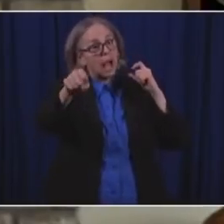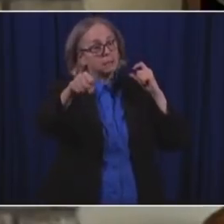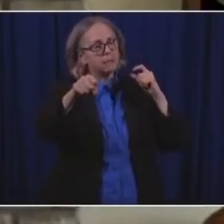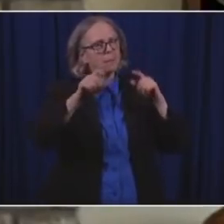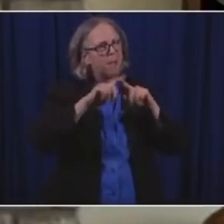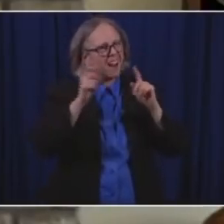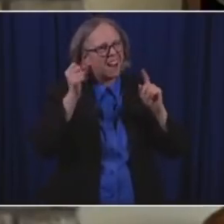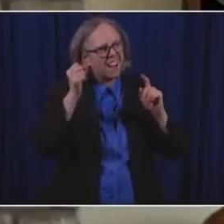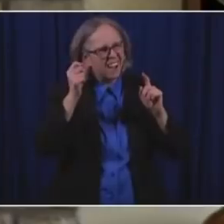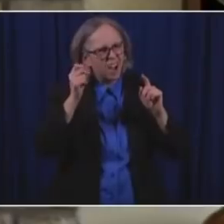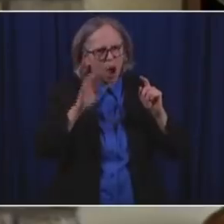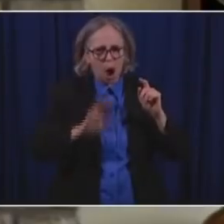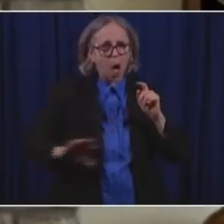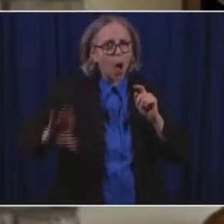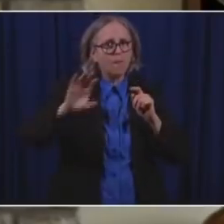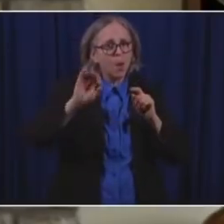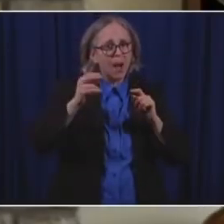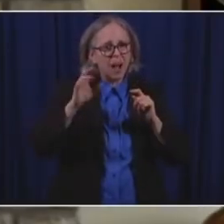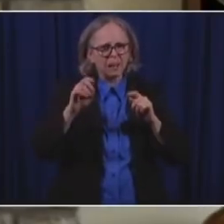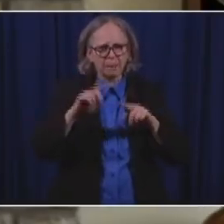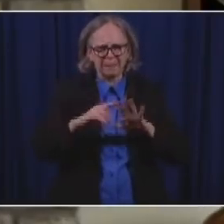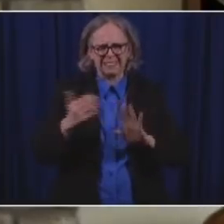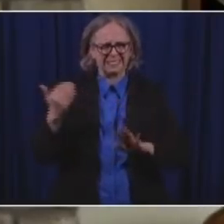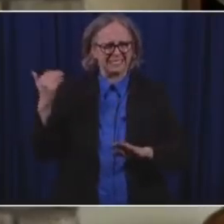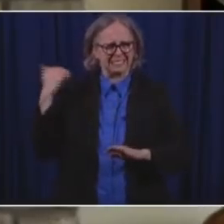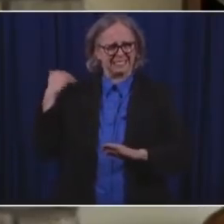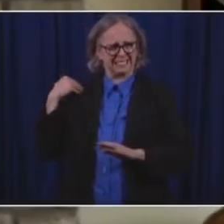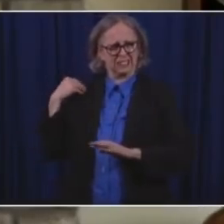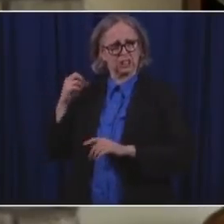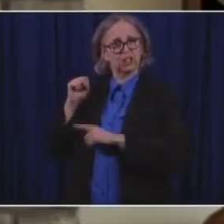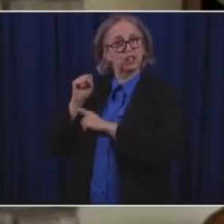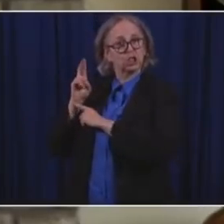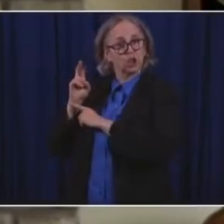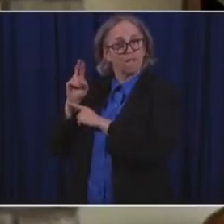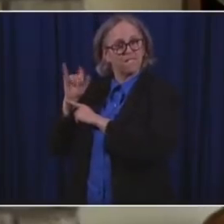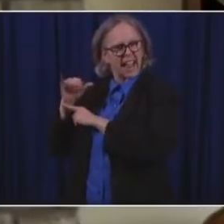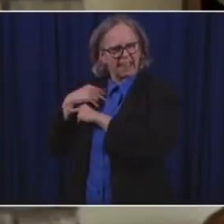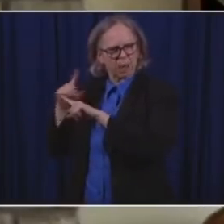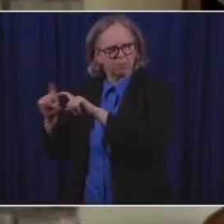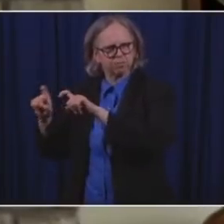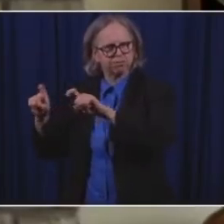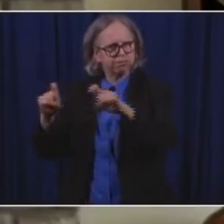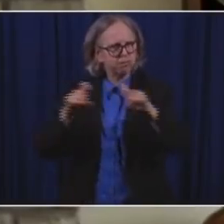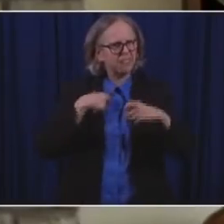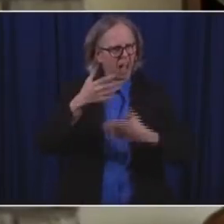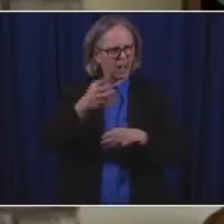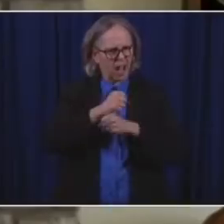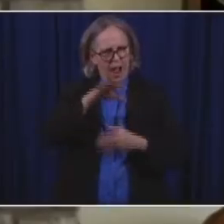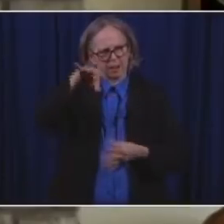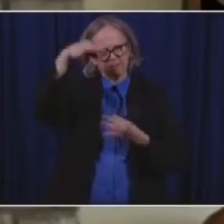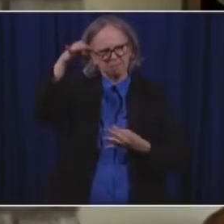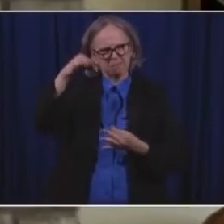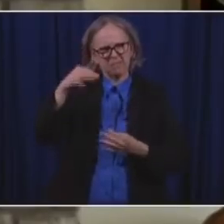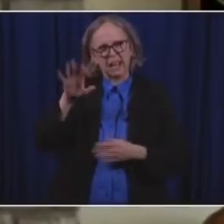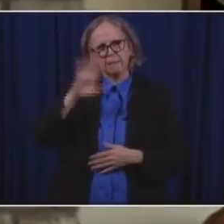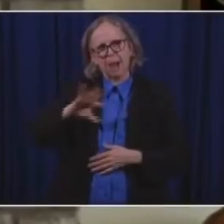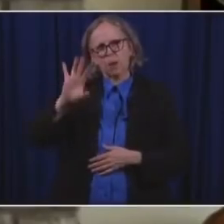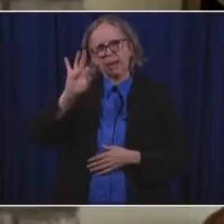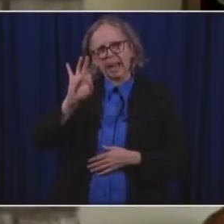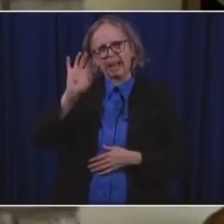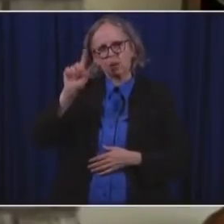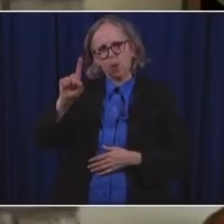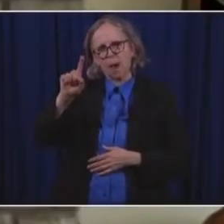last survey that we did, I haven't got it from yesterday, but we were at about 91%. So that is a